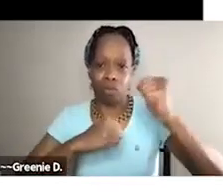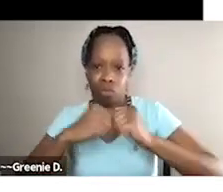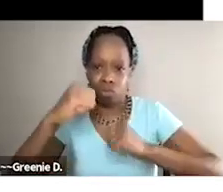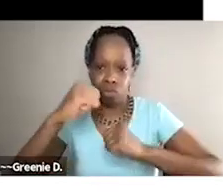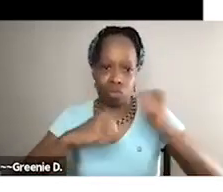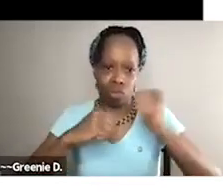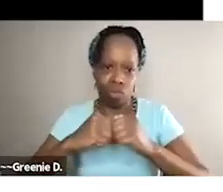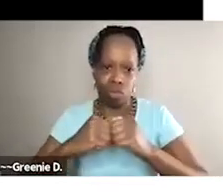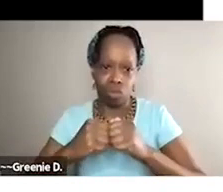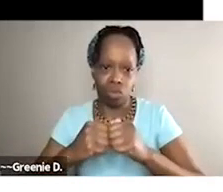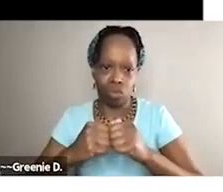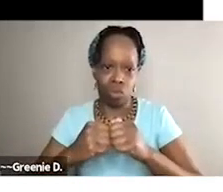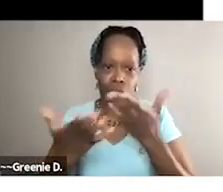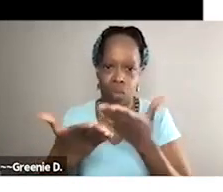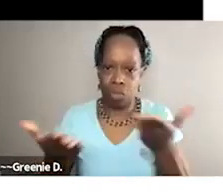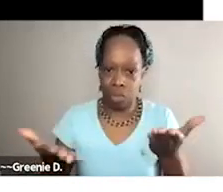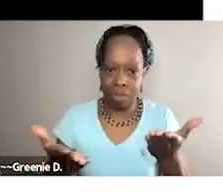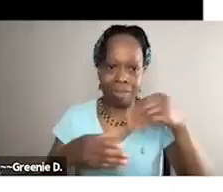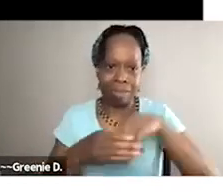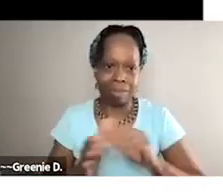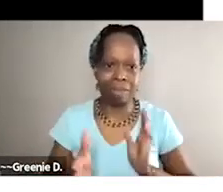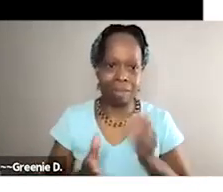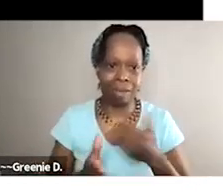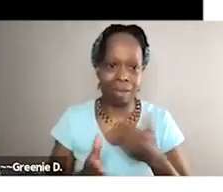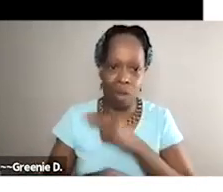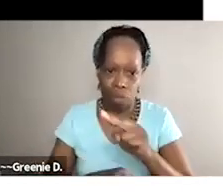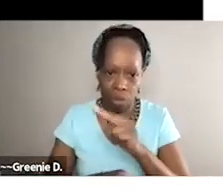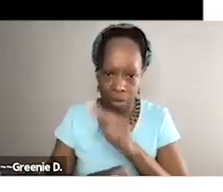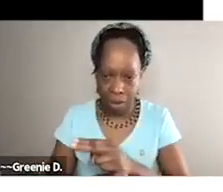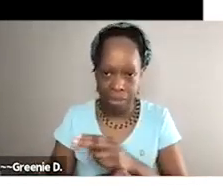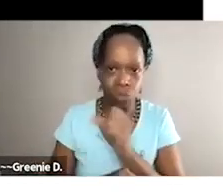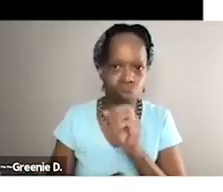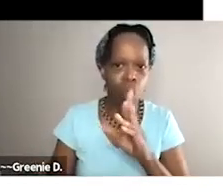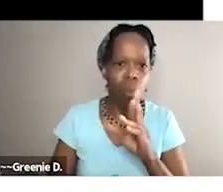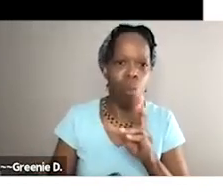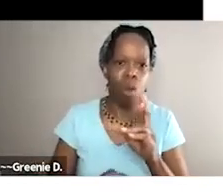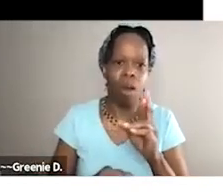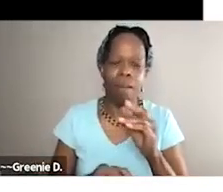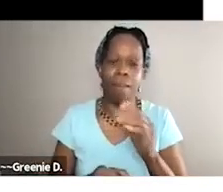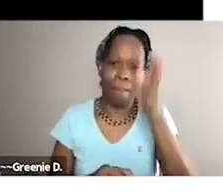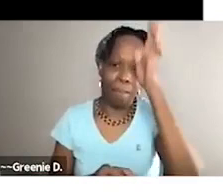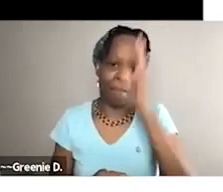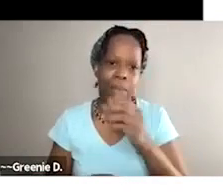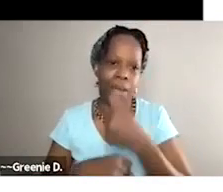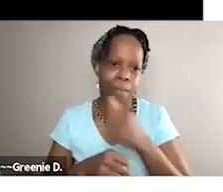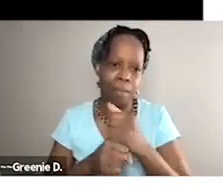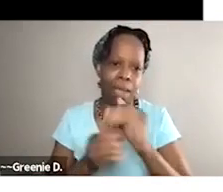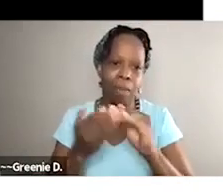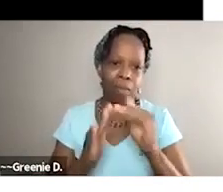our natural communities that block people from being able to move about in